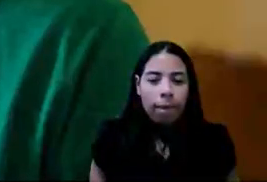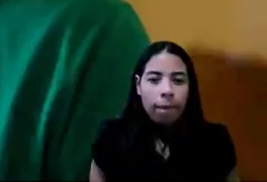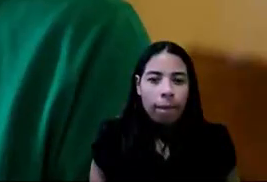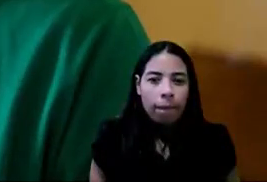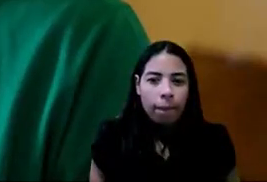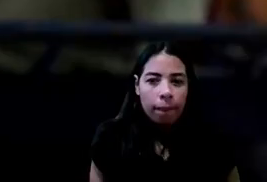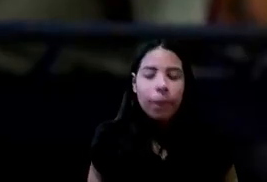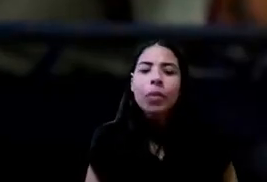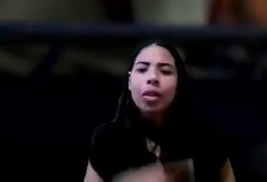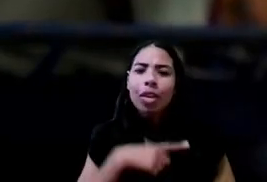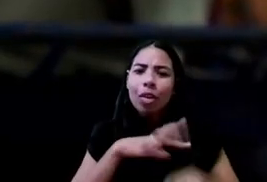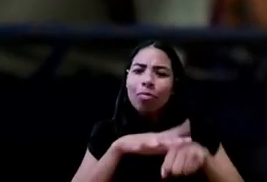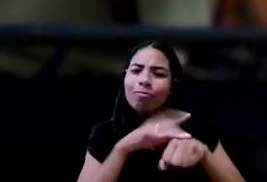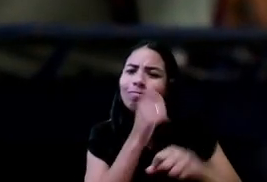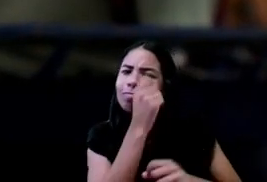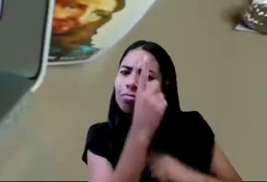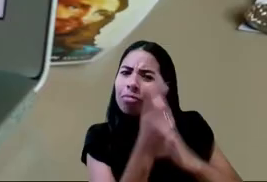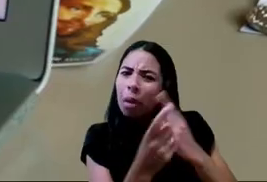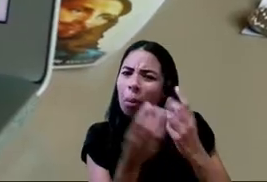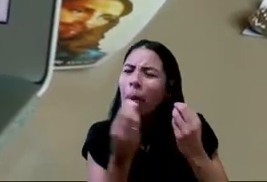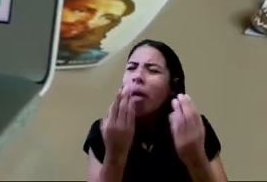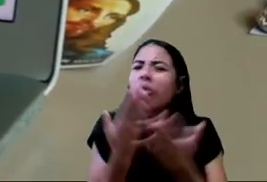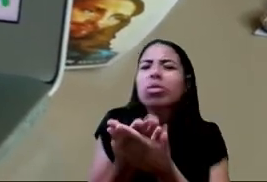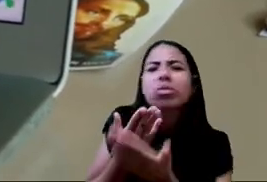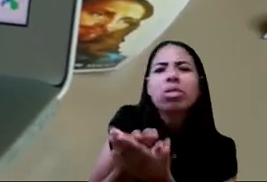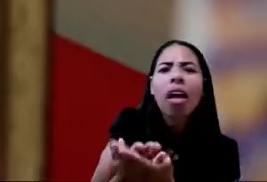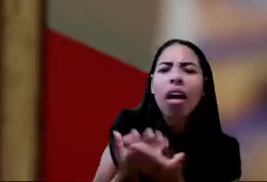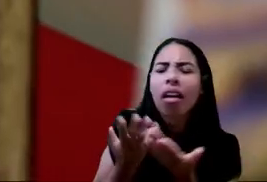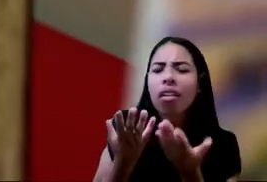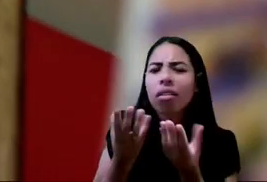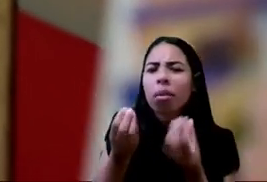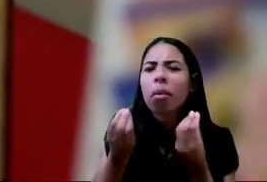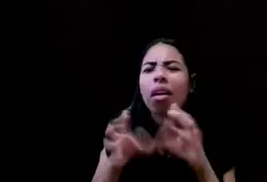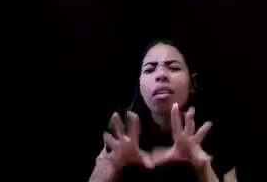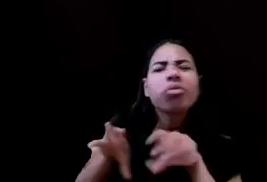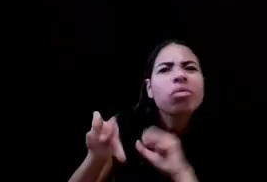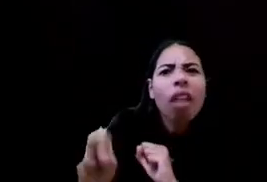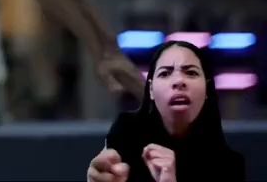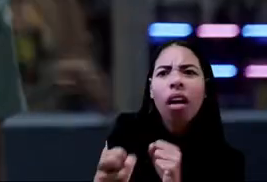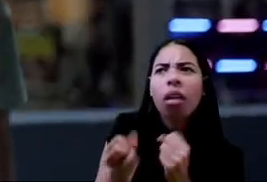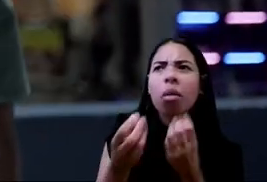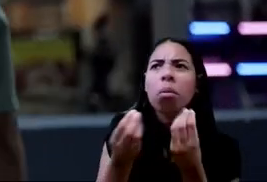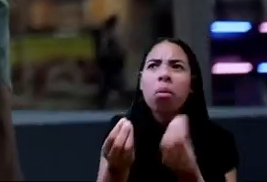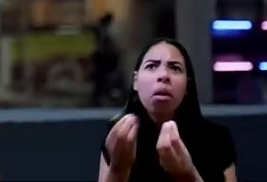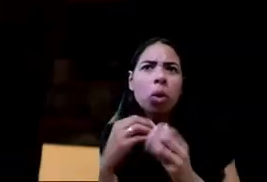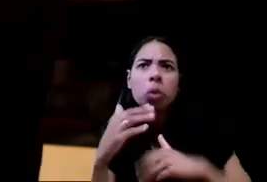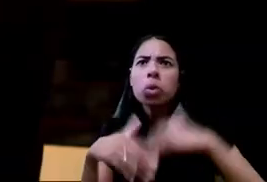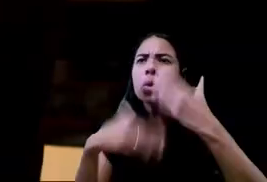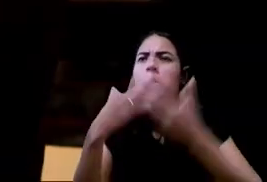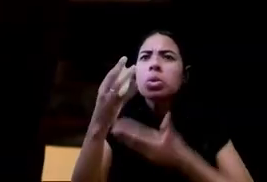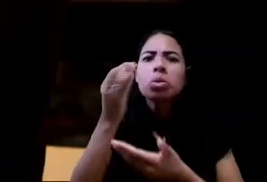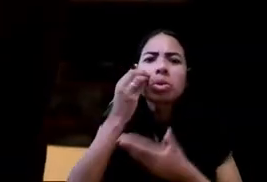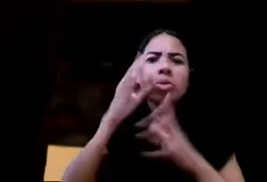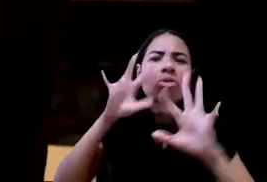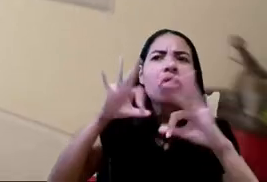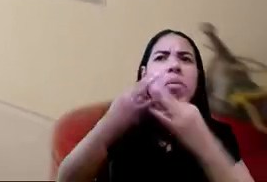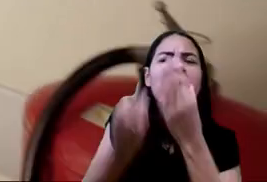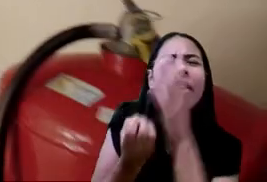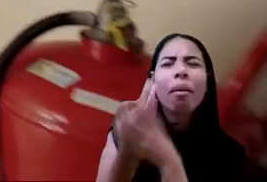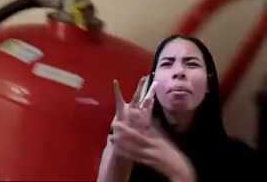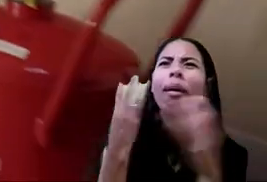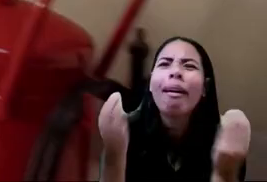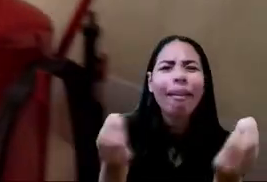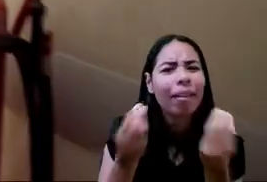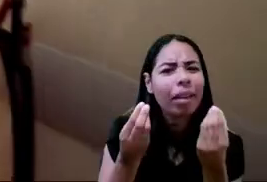I have a rare disease. Why am I going to study? Why am I going to graduate? Why am I going to try to build a